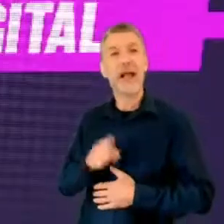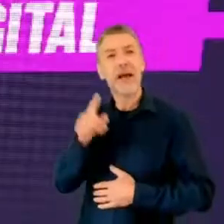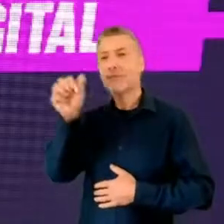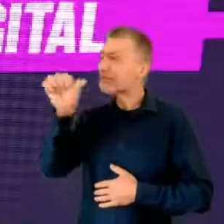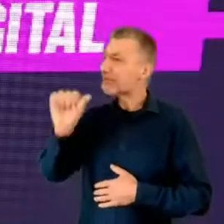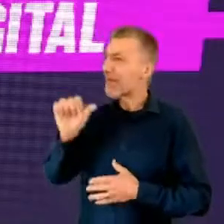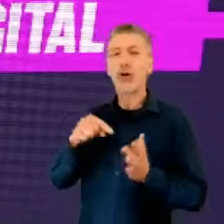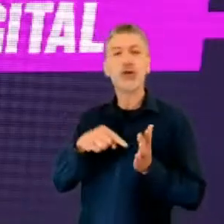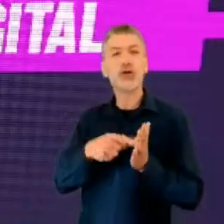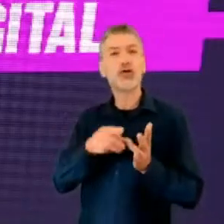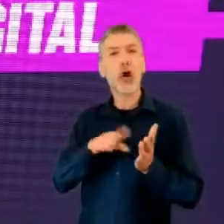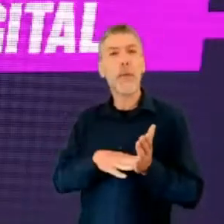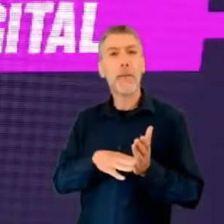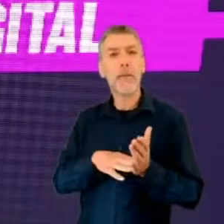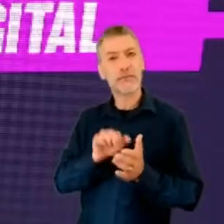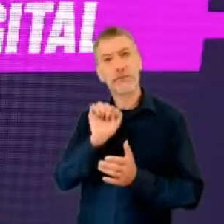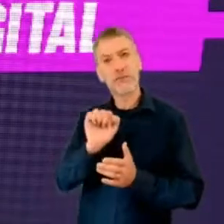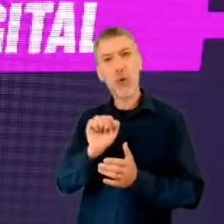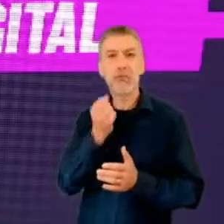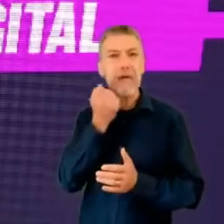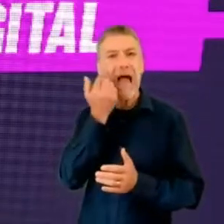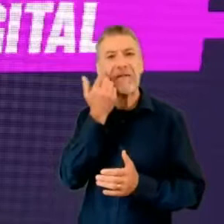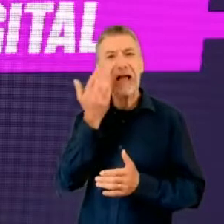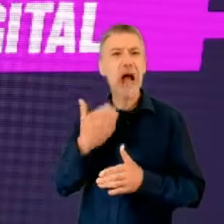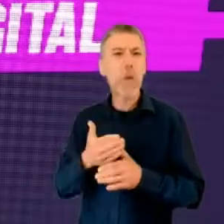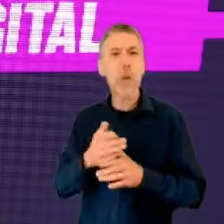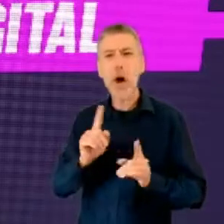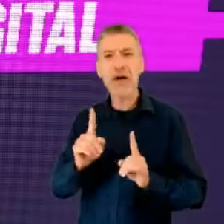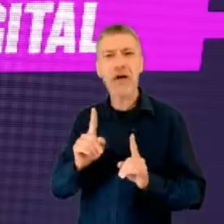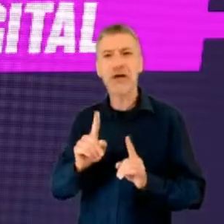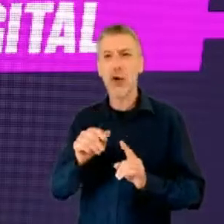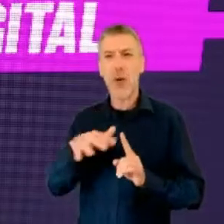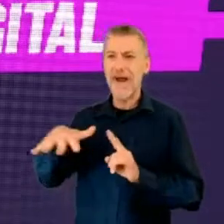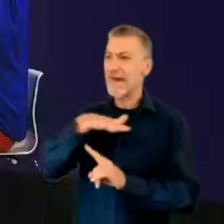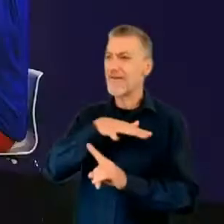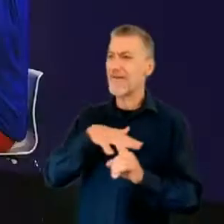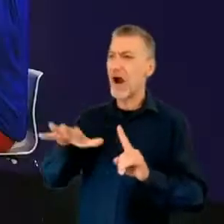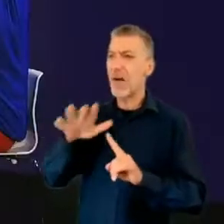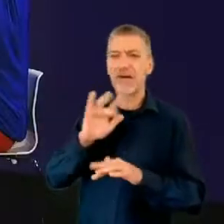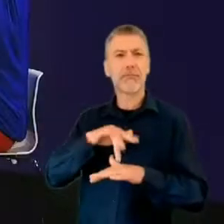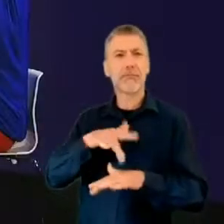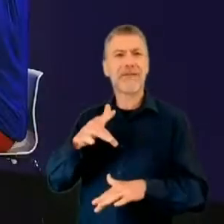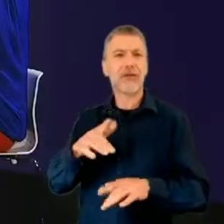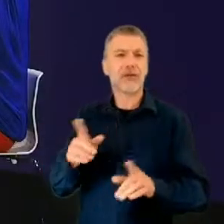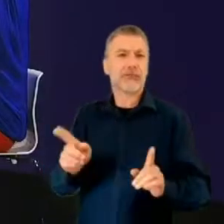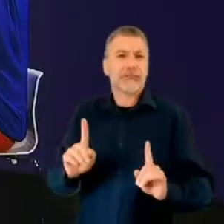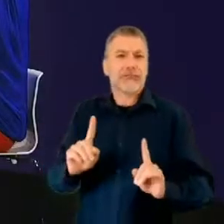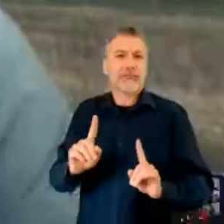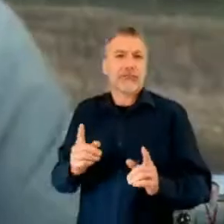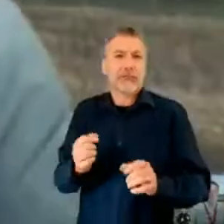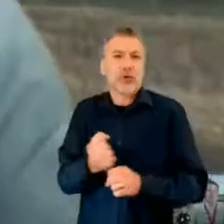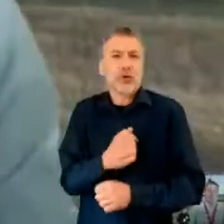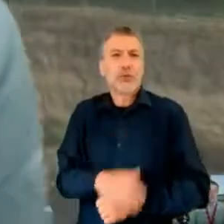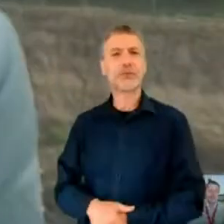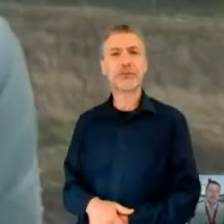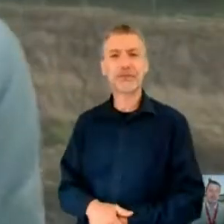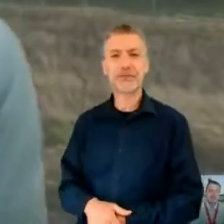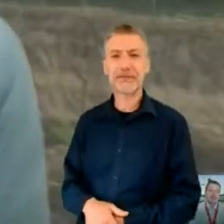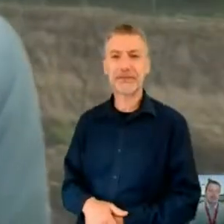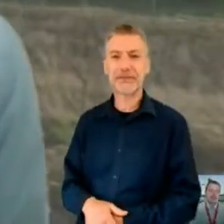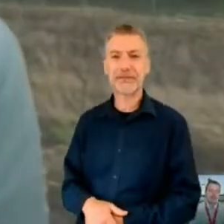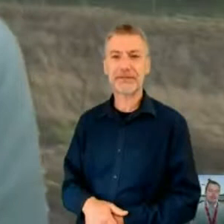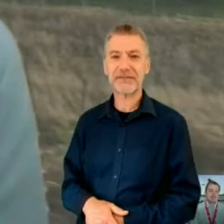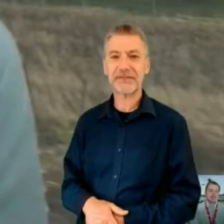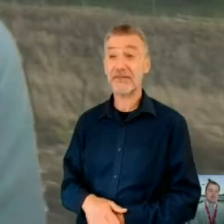daily basis, what is the role of an environmental professional in rail? It's quite